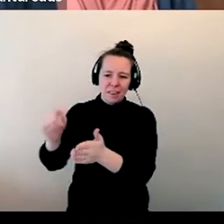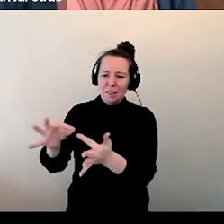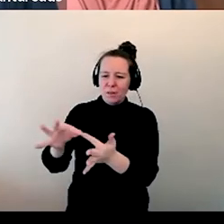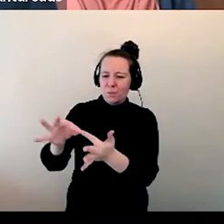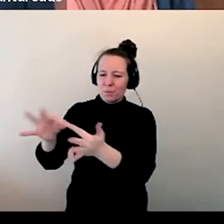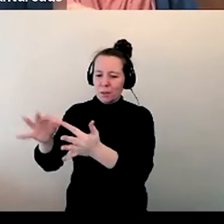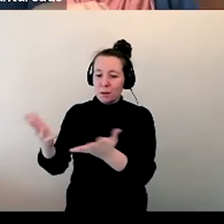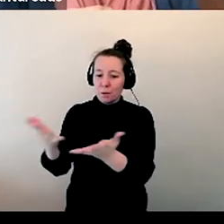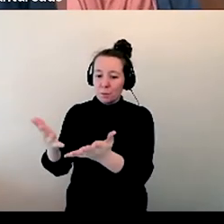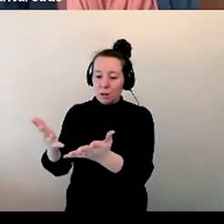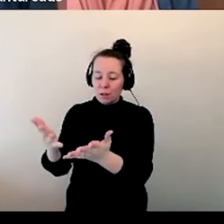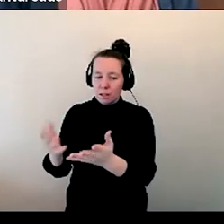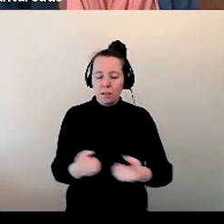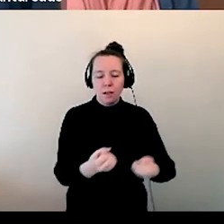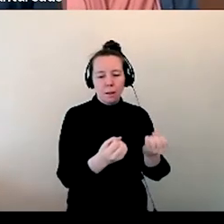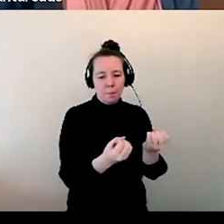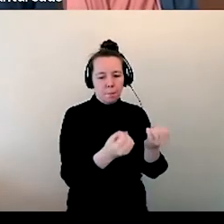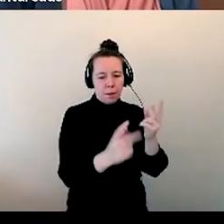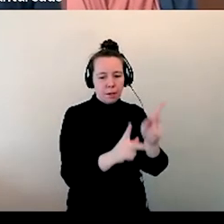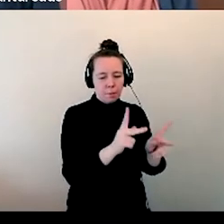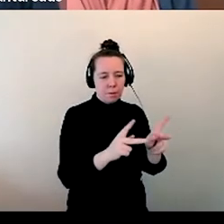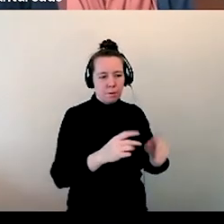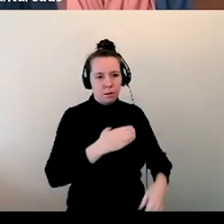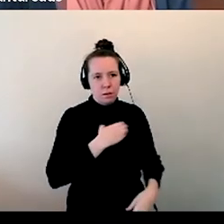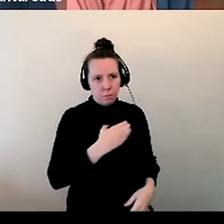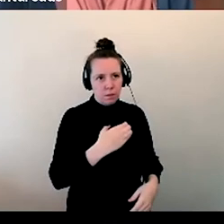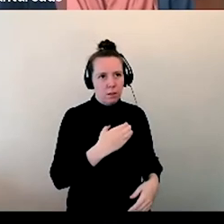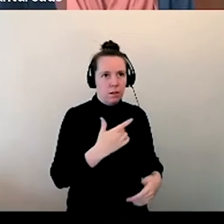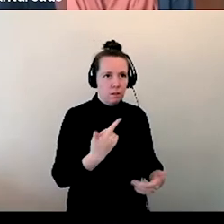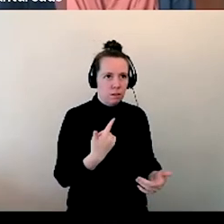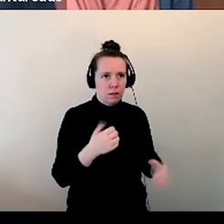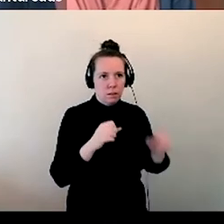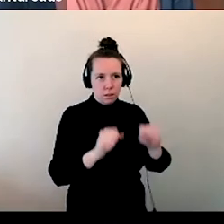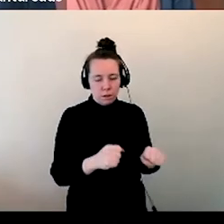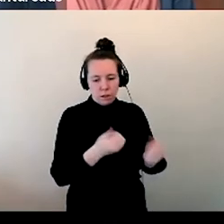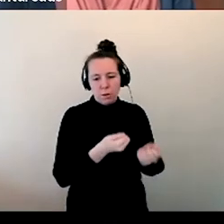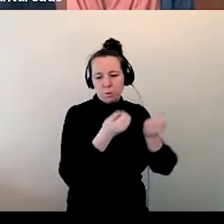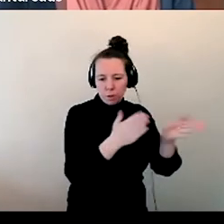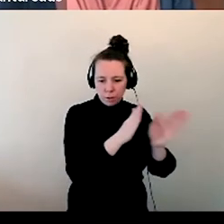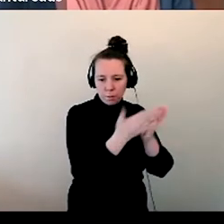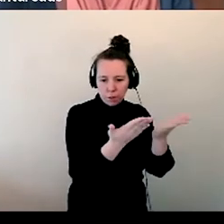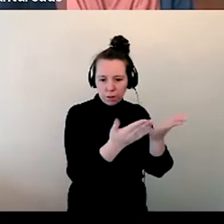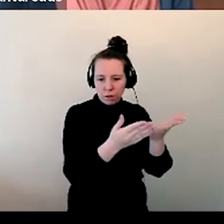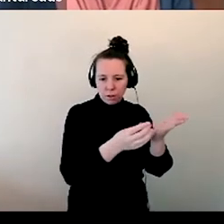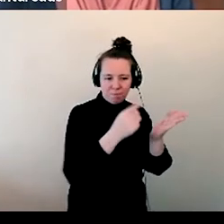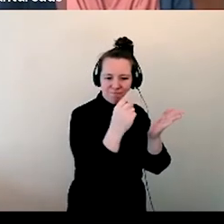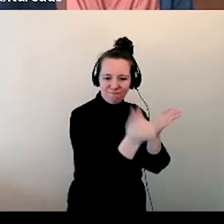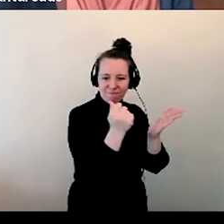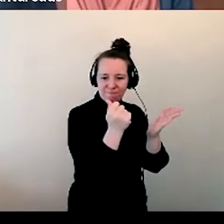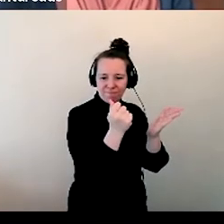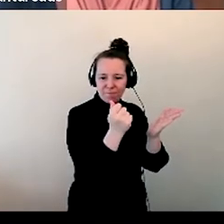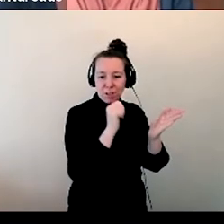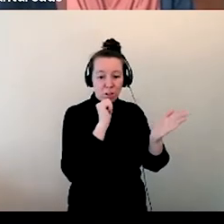people complain about is repetitiveness and like how you only have a couple of seconds to recommend books and you don't really go into depth, which is